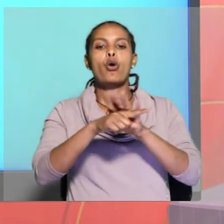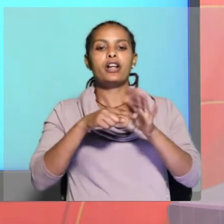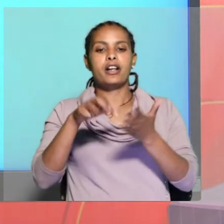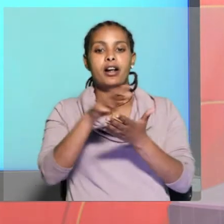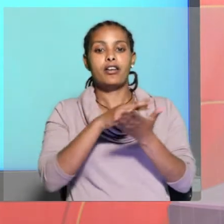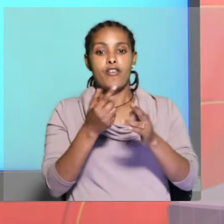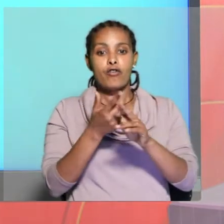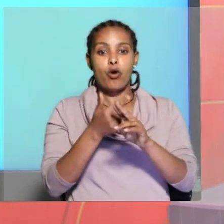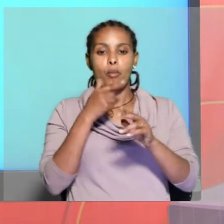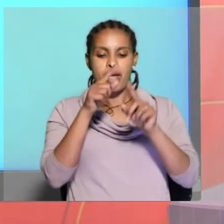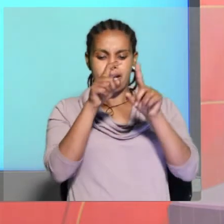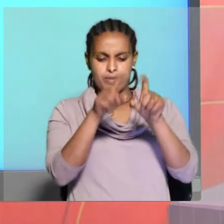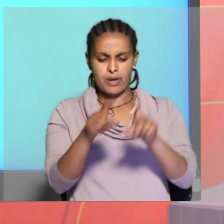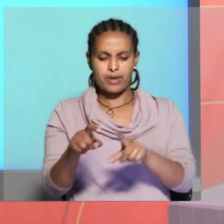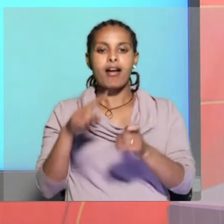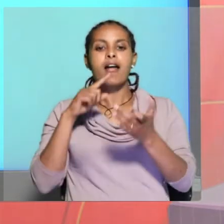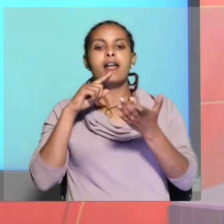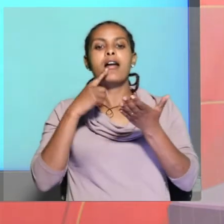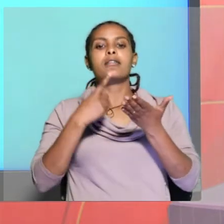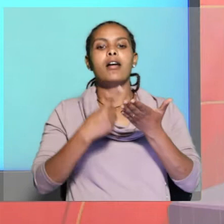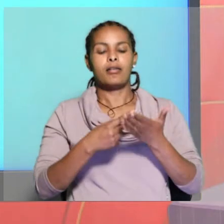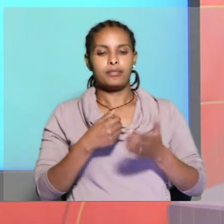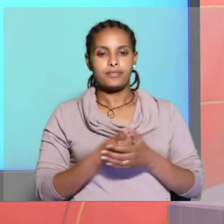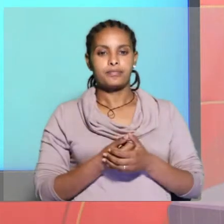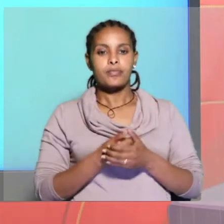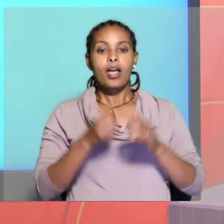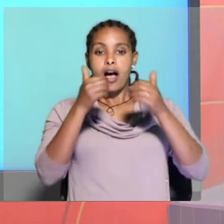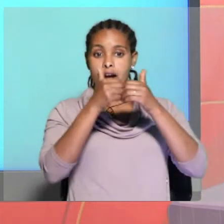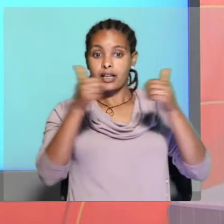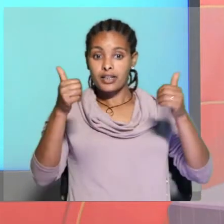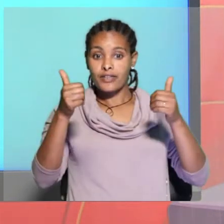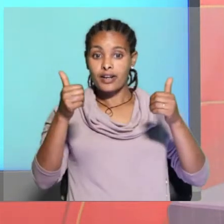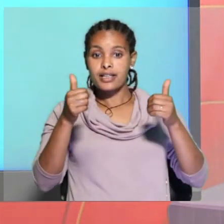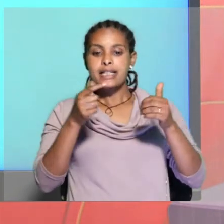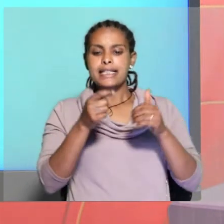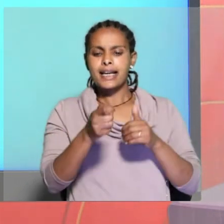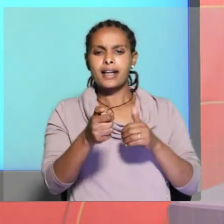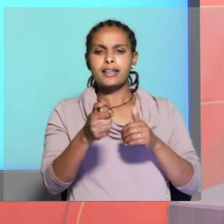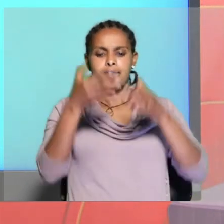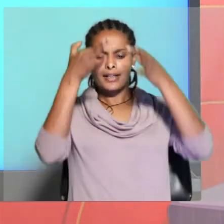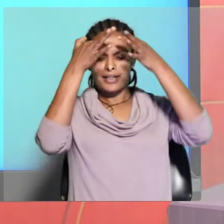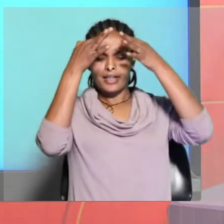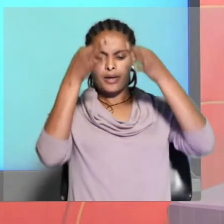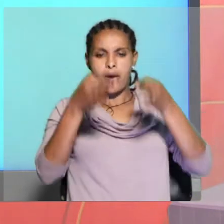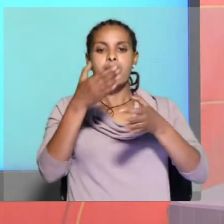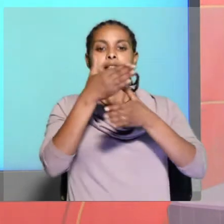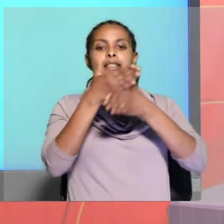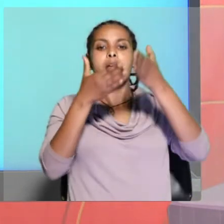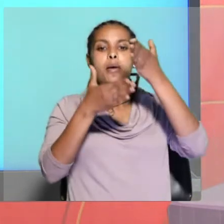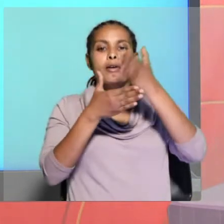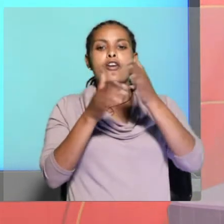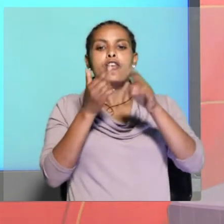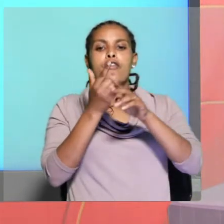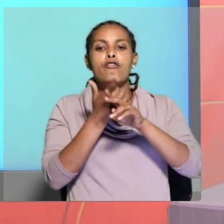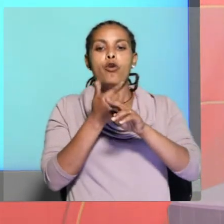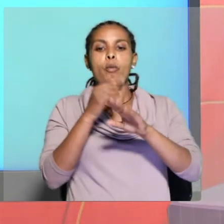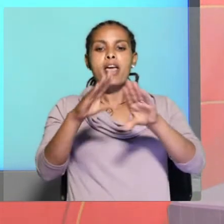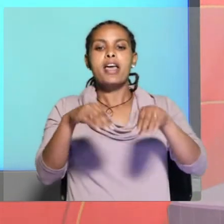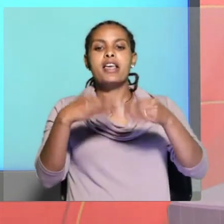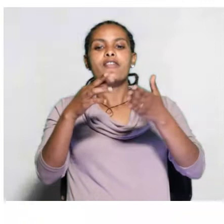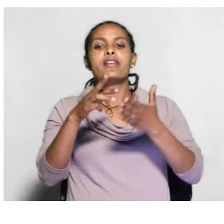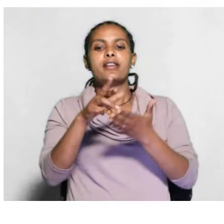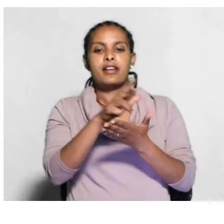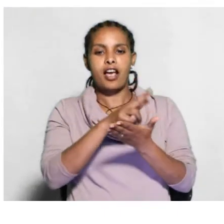reaction from experimental data. Identify the rate determining steps from a given